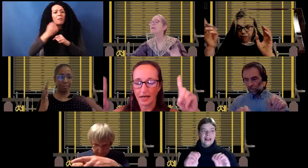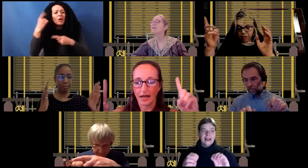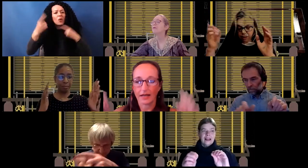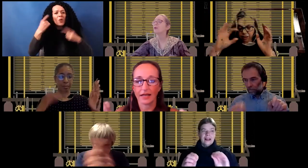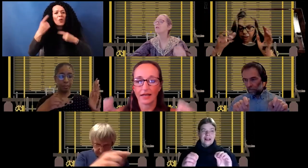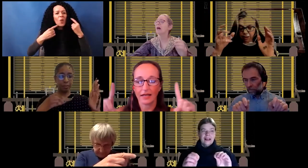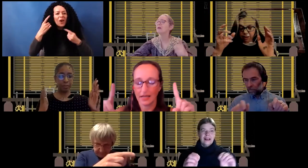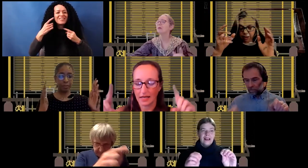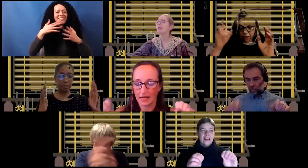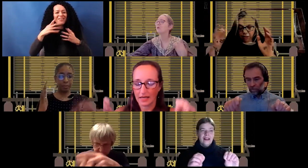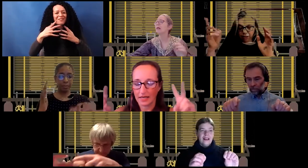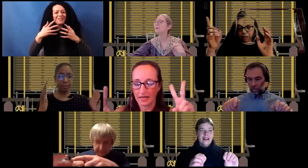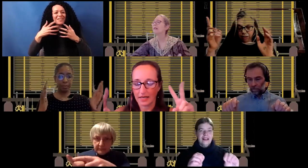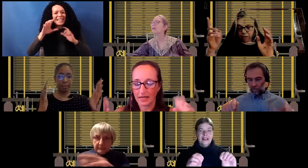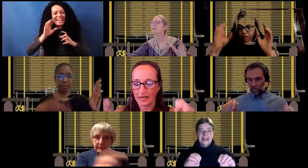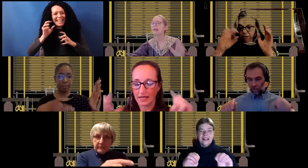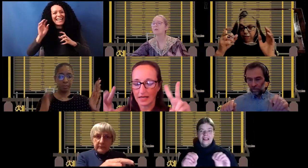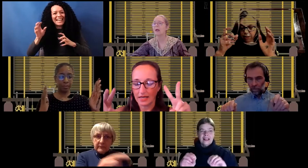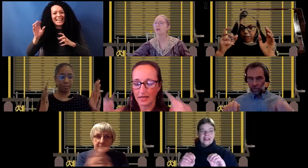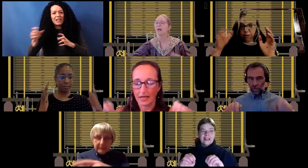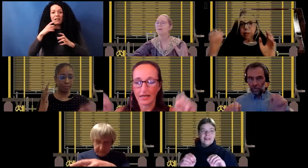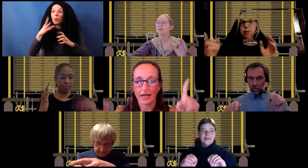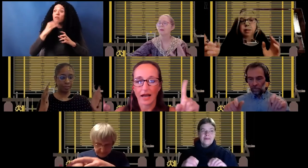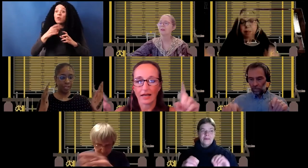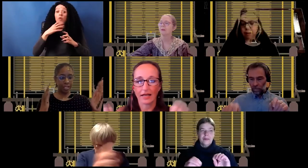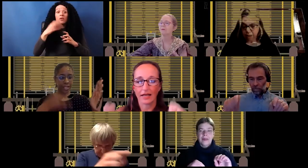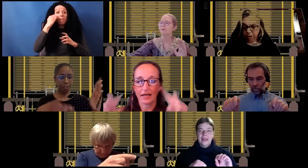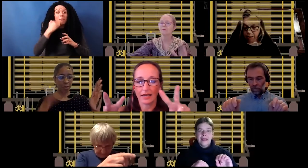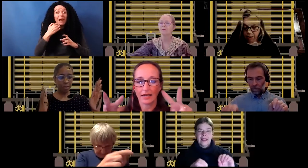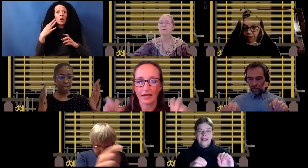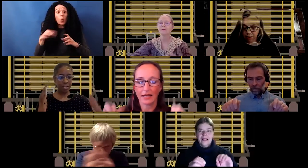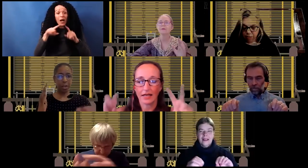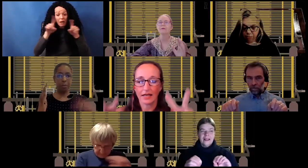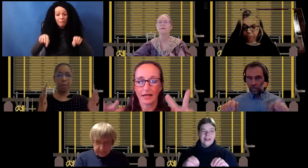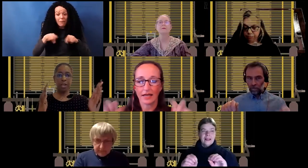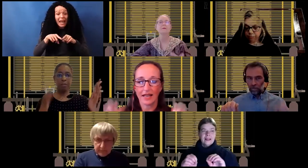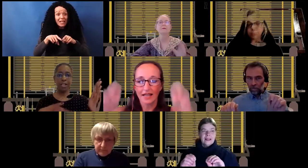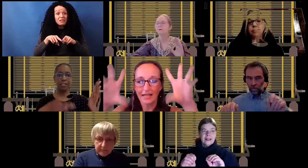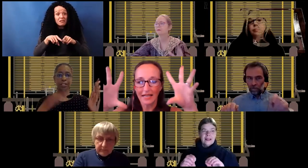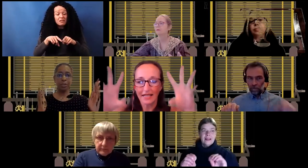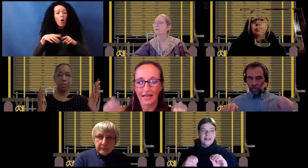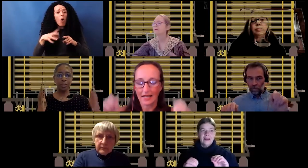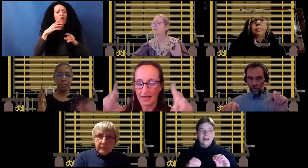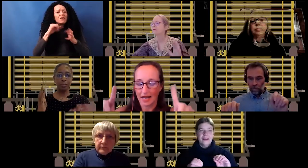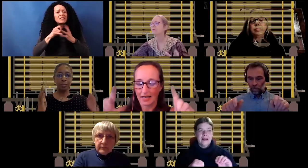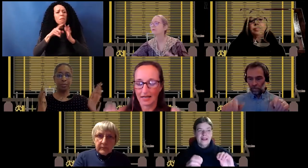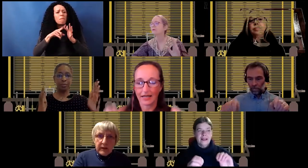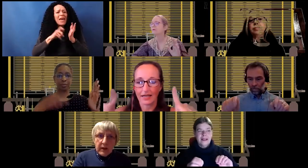By reading photographic black and white plates of like spectra. Taken from a telescope they were never allowed to look